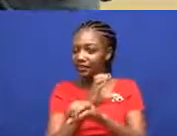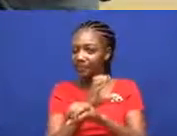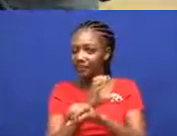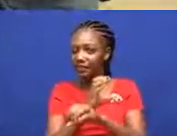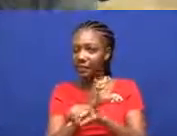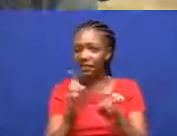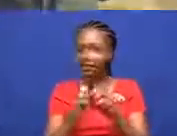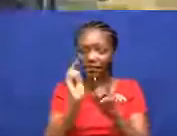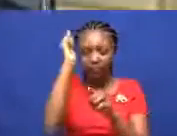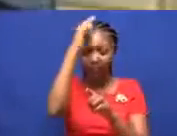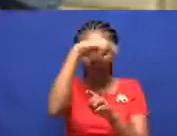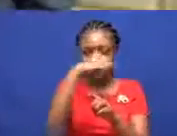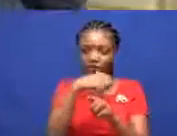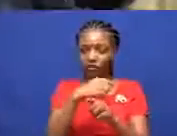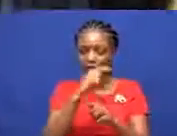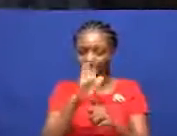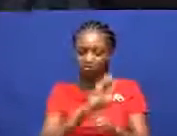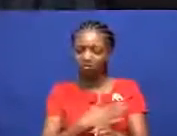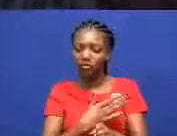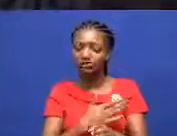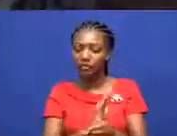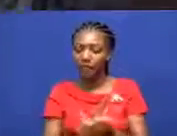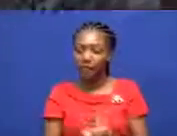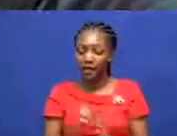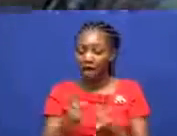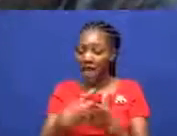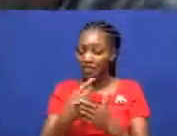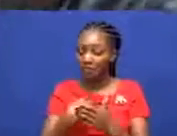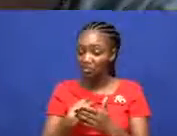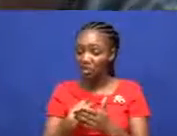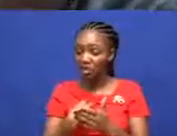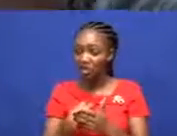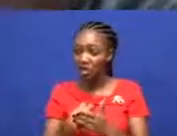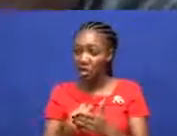graduations. Umeingia gospel. Utaondoa?